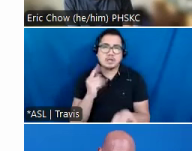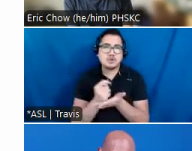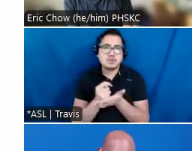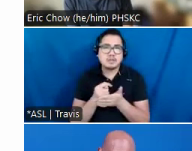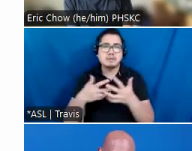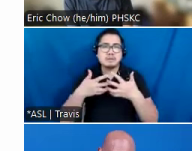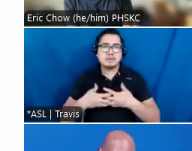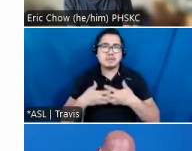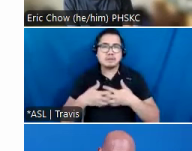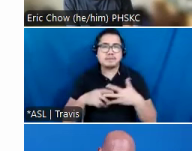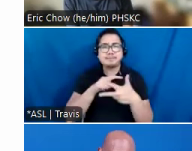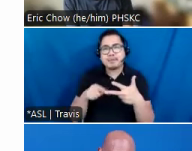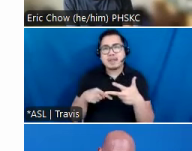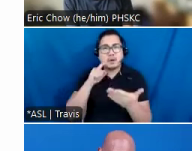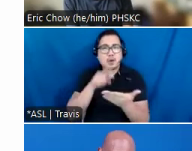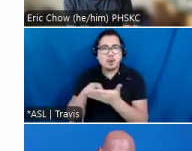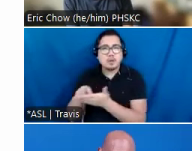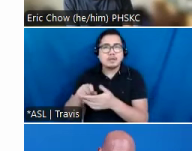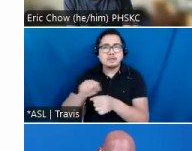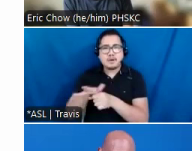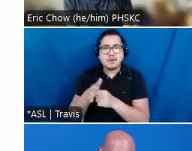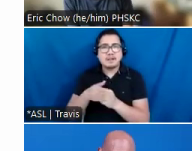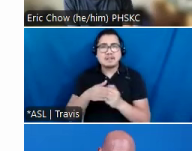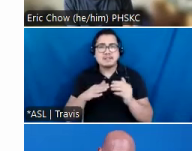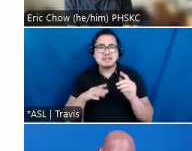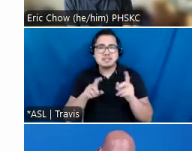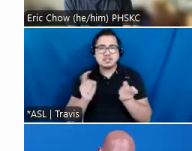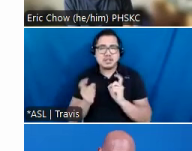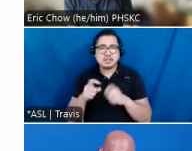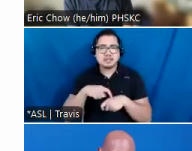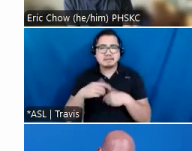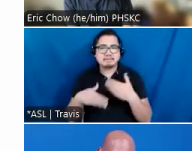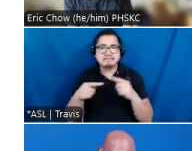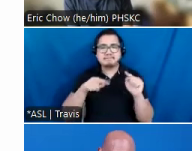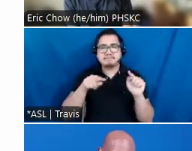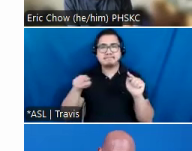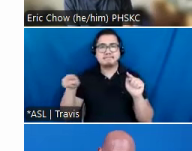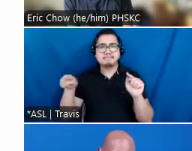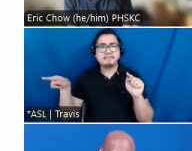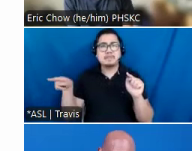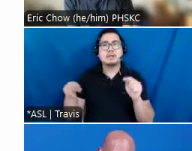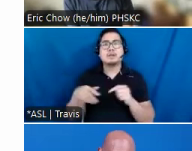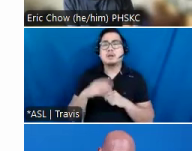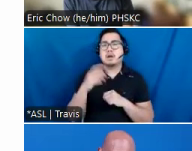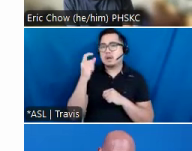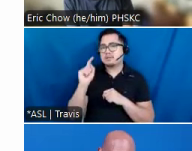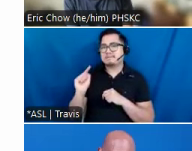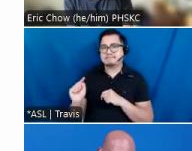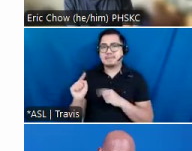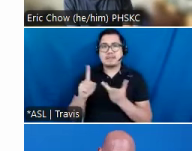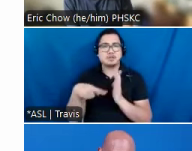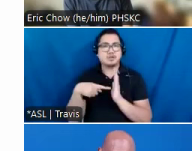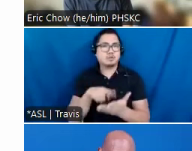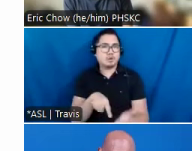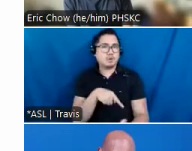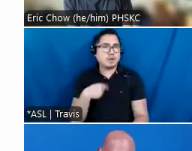over time. And towards the end of that graph, you can see increases, which coincides with what we know happened or is currently happening here